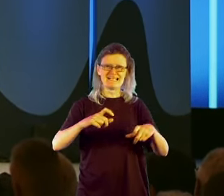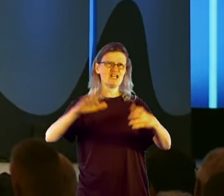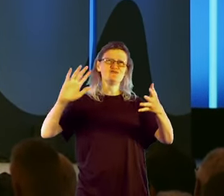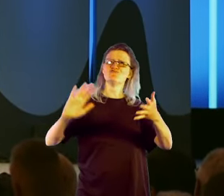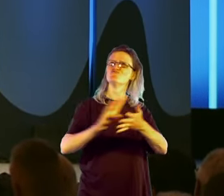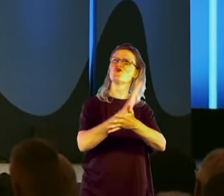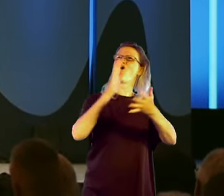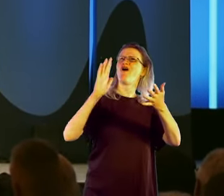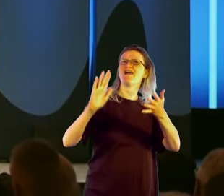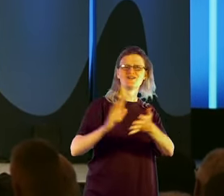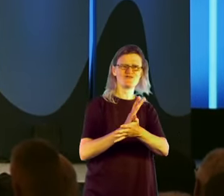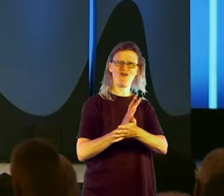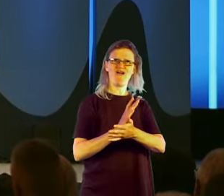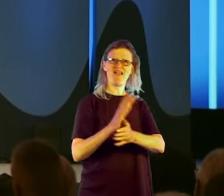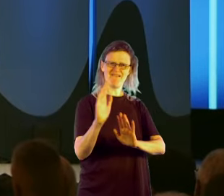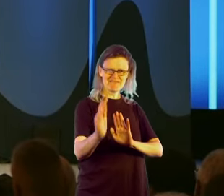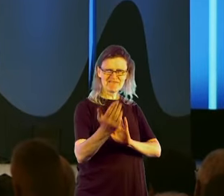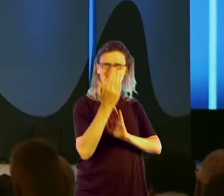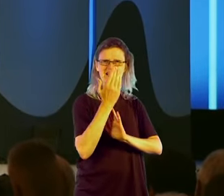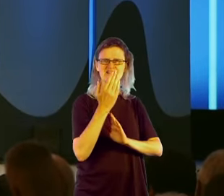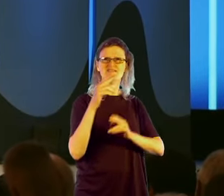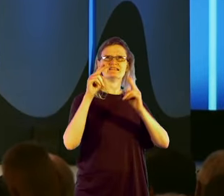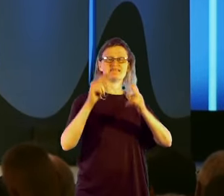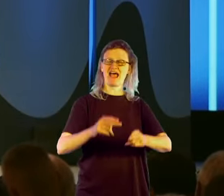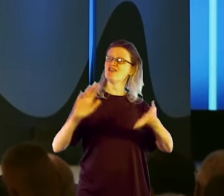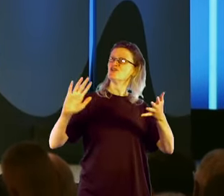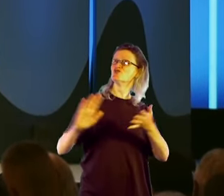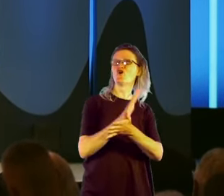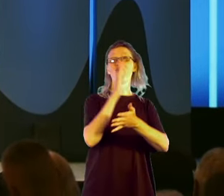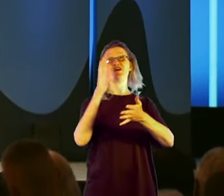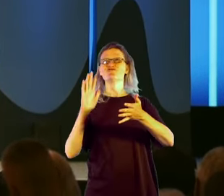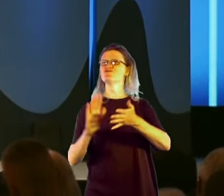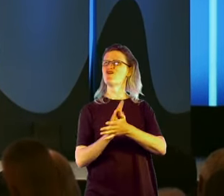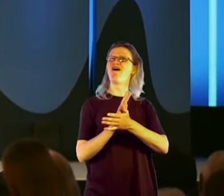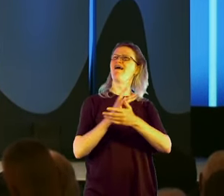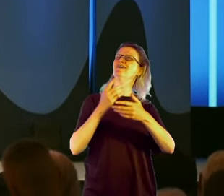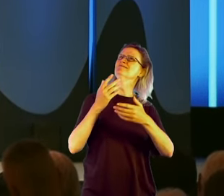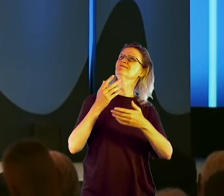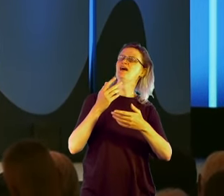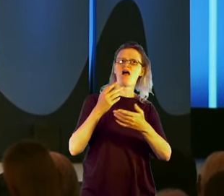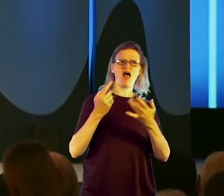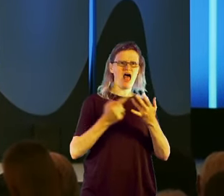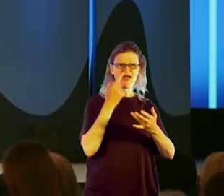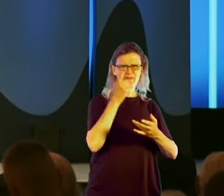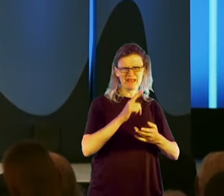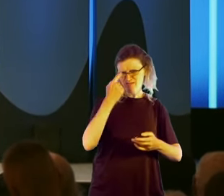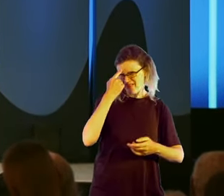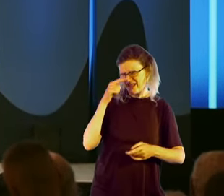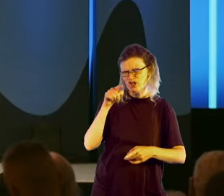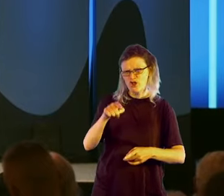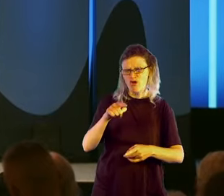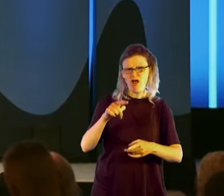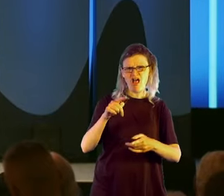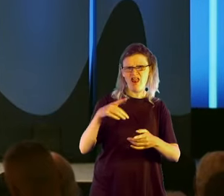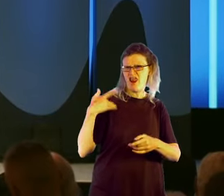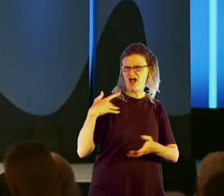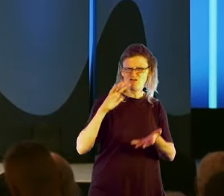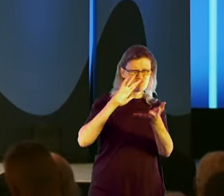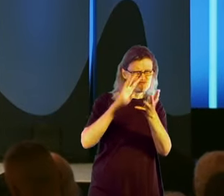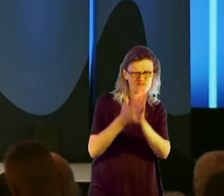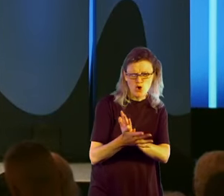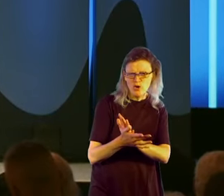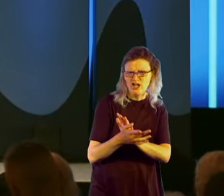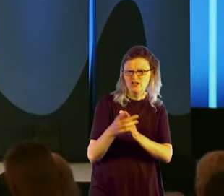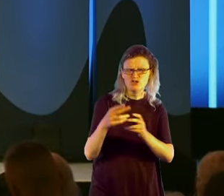That brings glory to God, doesn't it? When they, you know, anyone else might look and think your life is ruined, you're